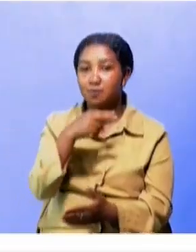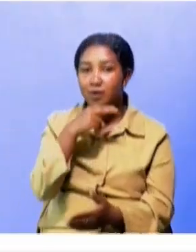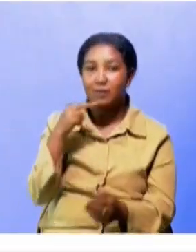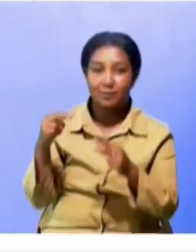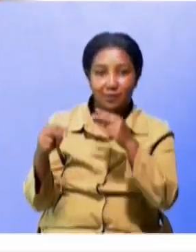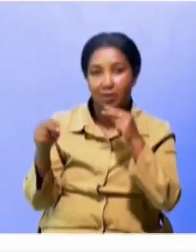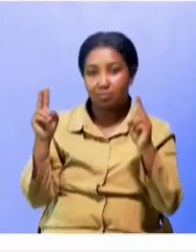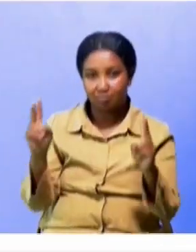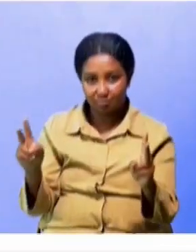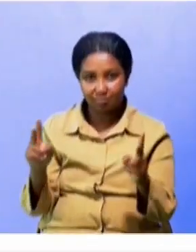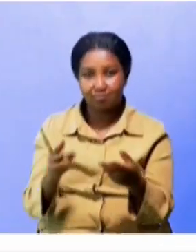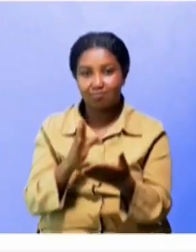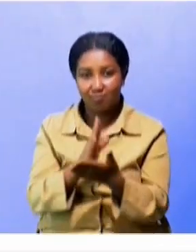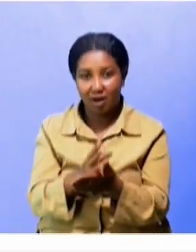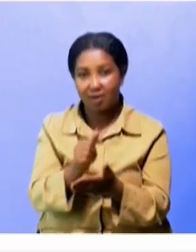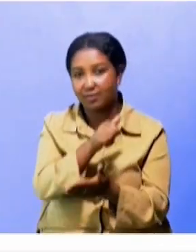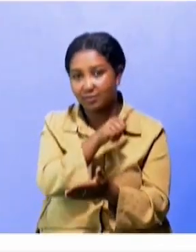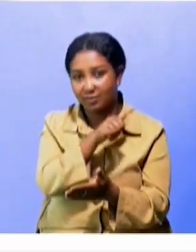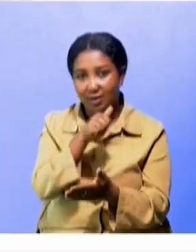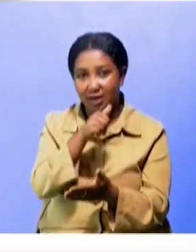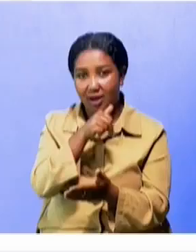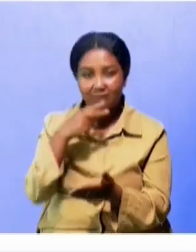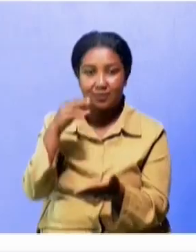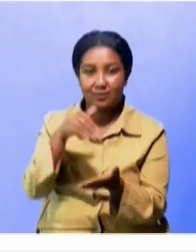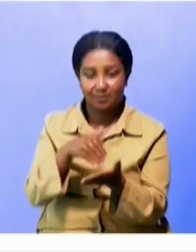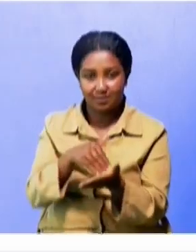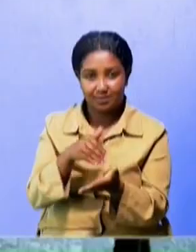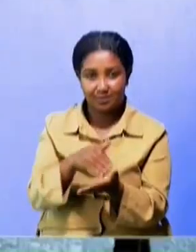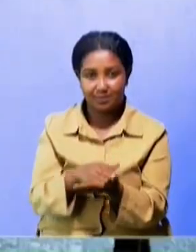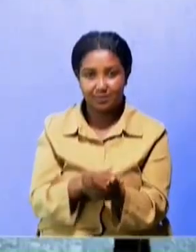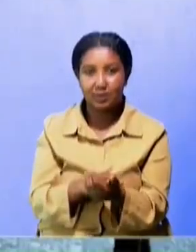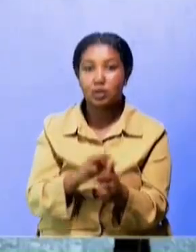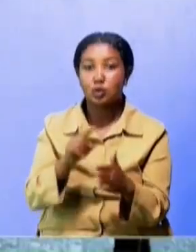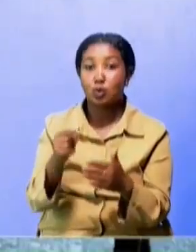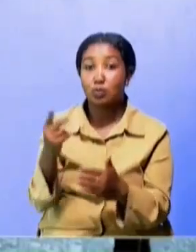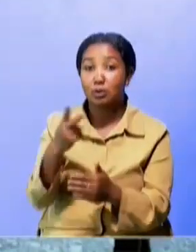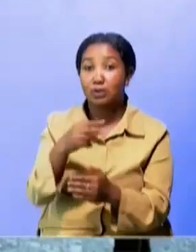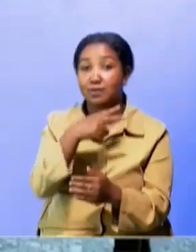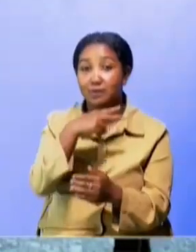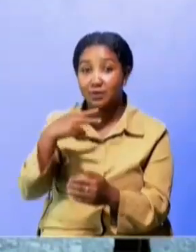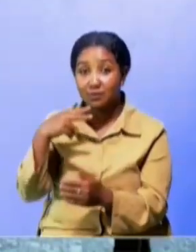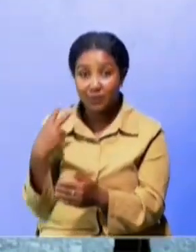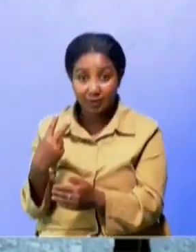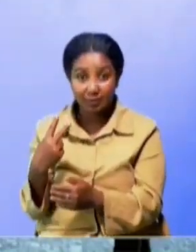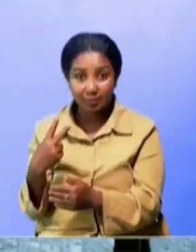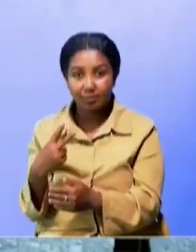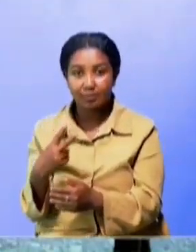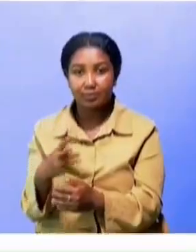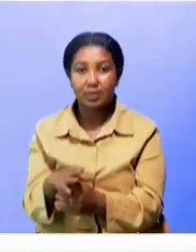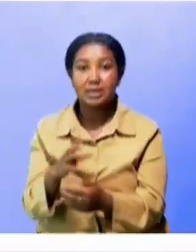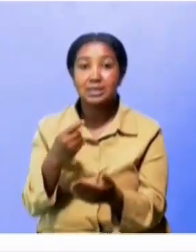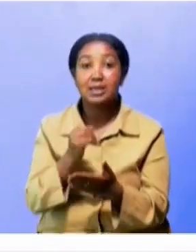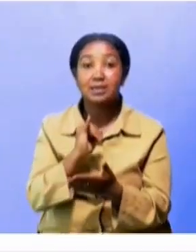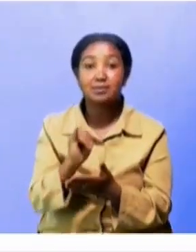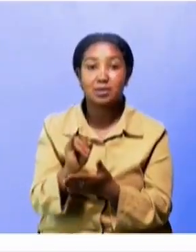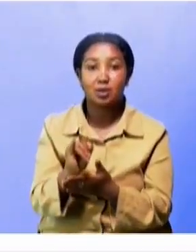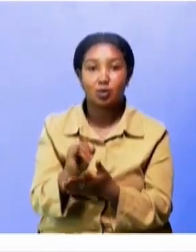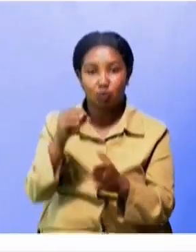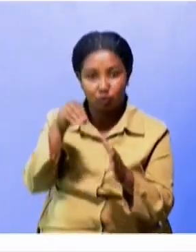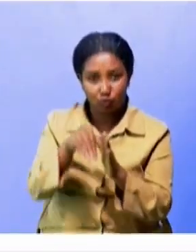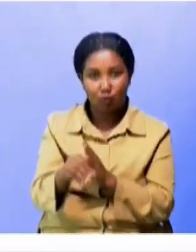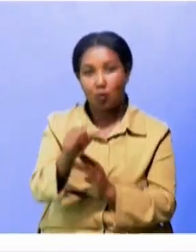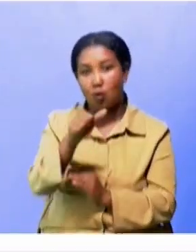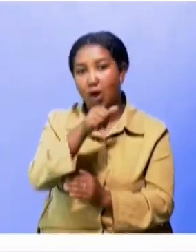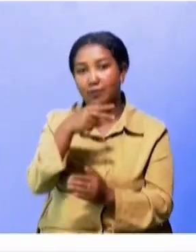is. Another verb. So between the two verbs, there is what? The